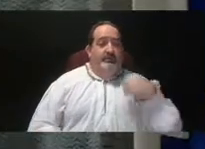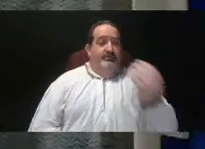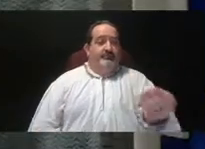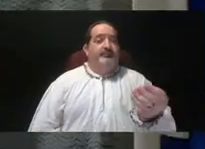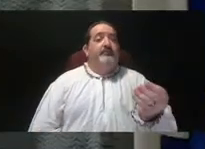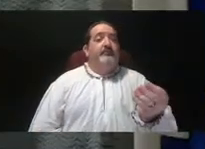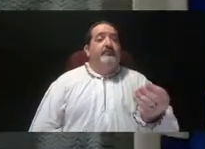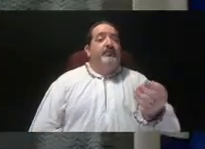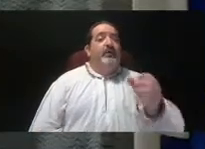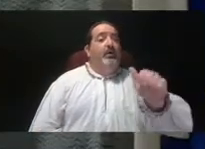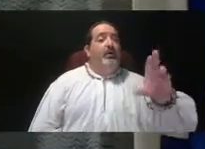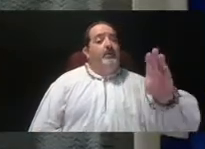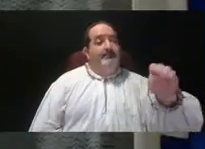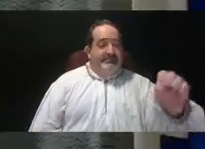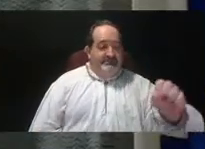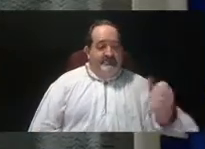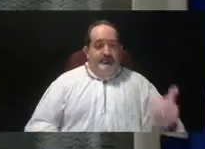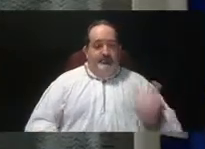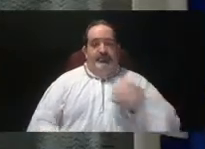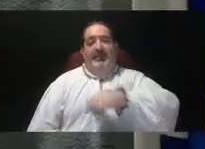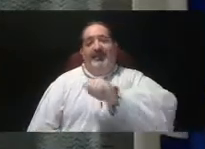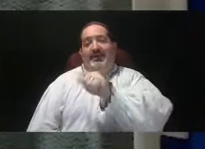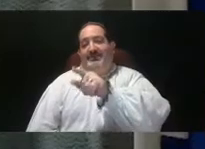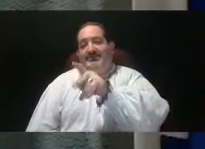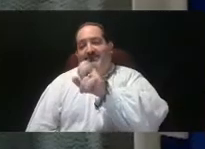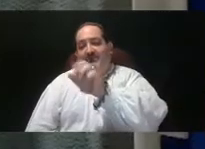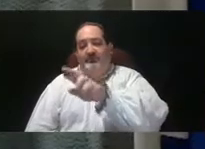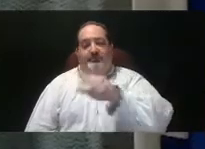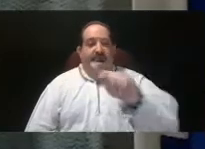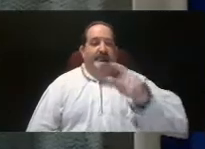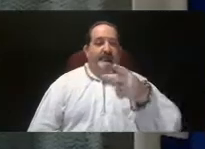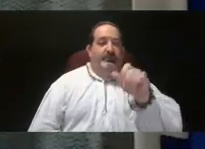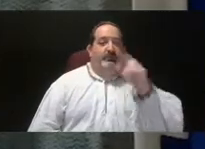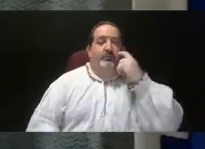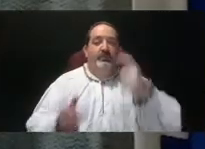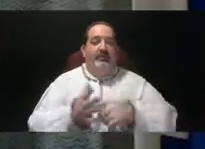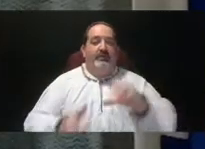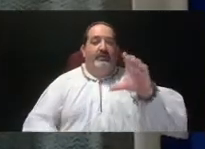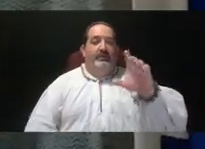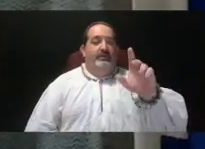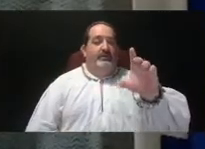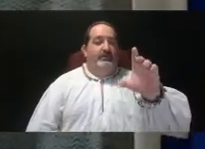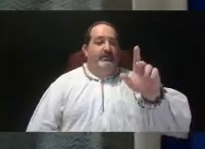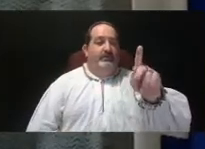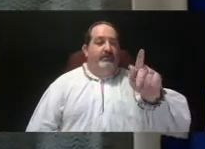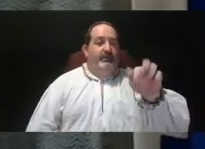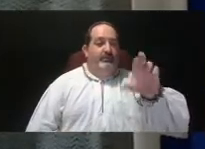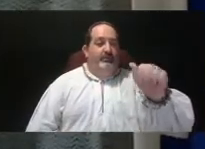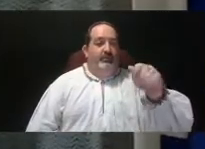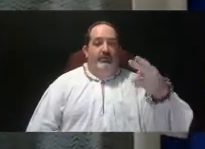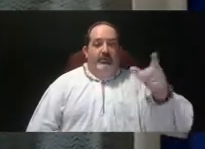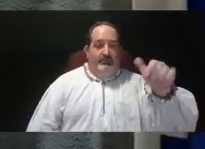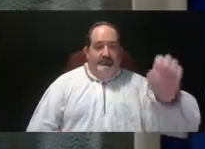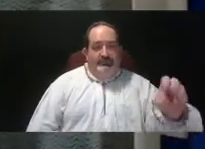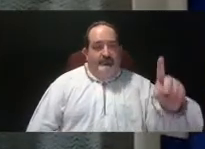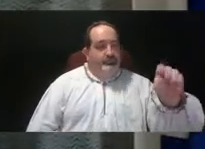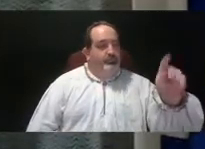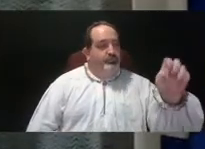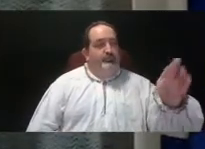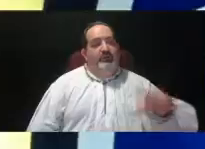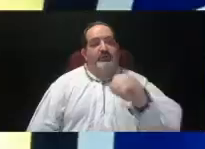arms. We, therefore, Alexander and Tahira, recognize Kara Hallsdaughter and Gunlaud